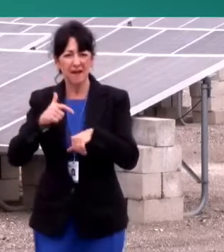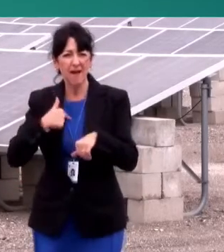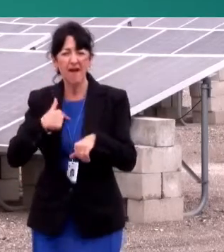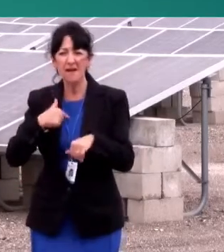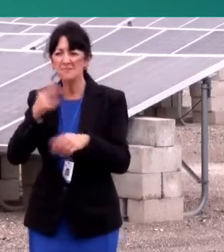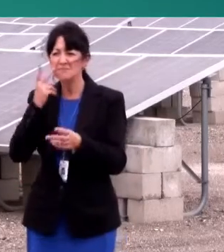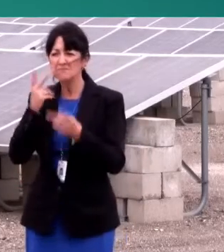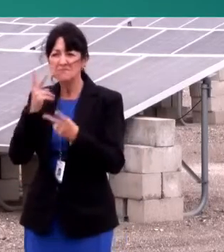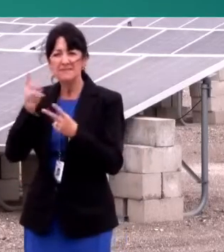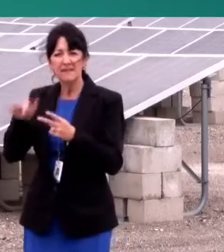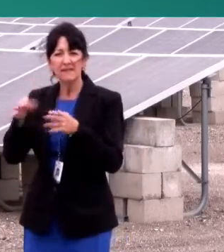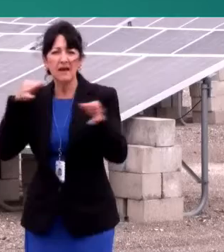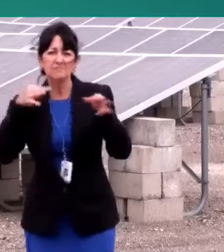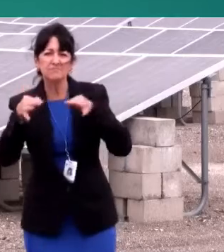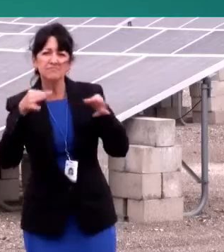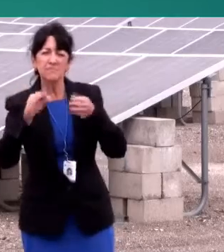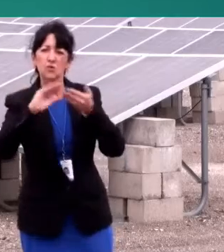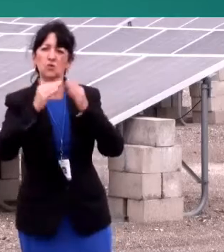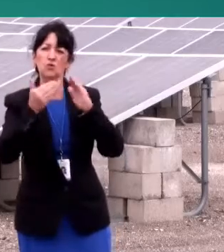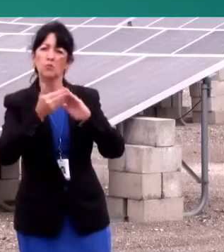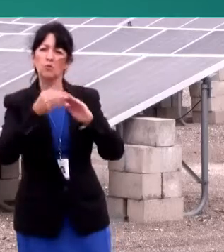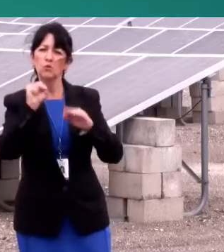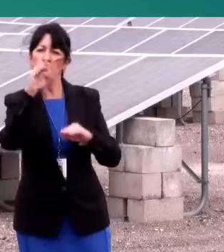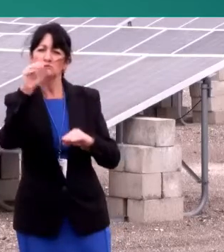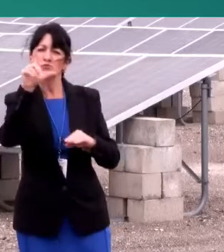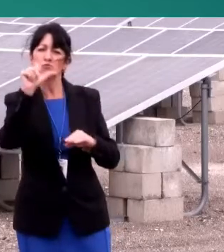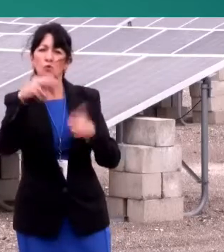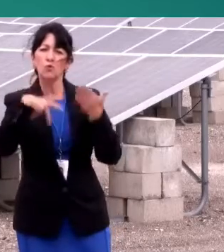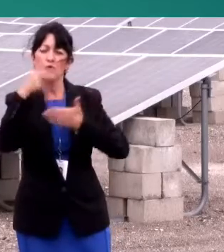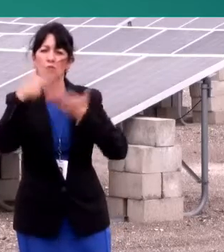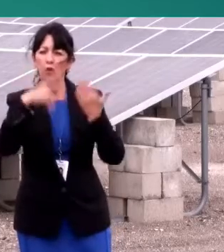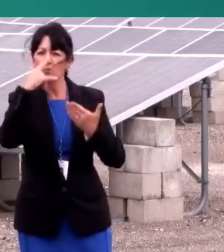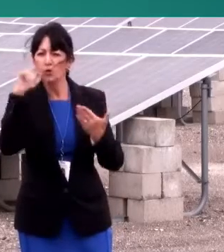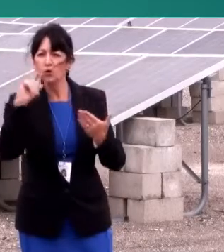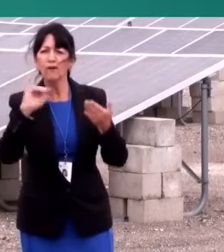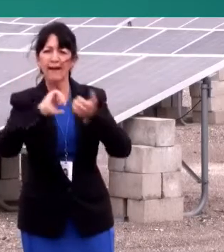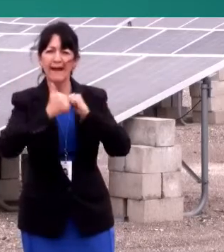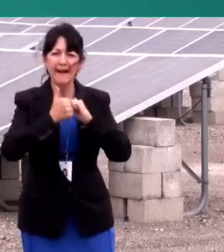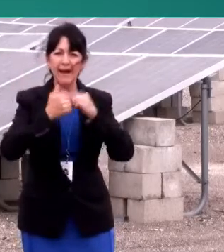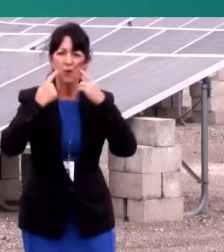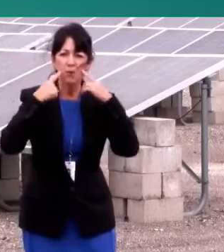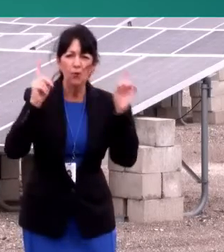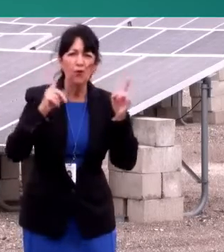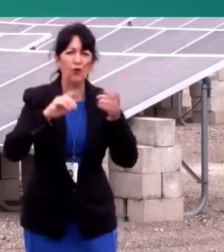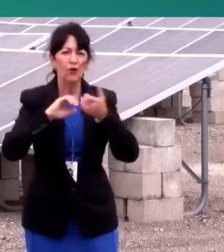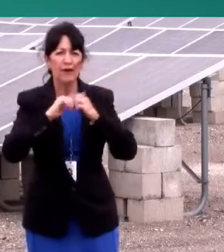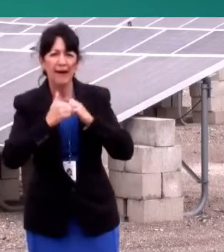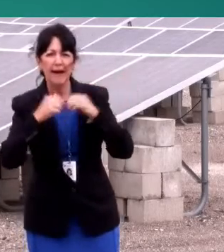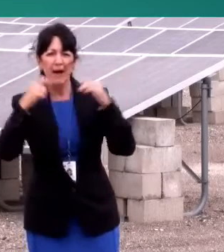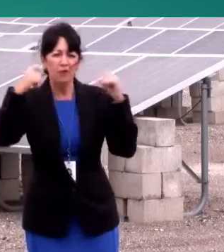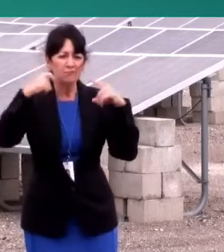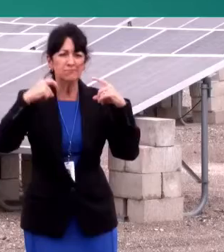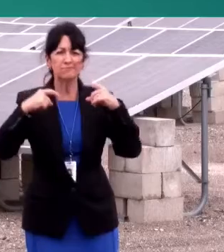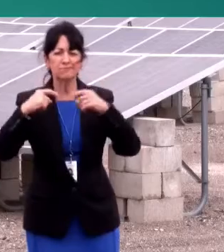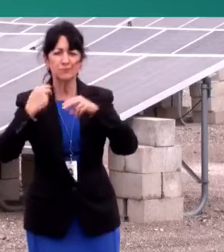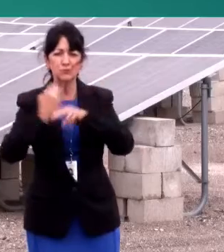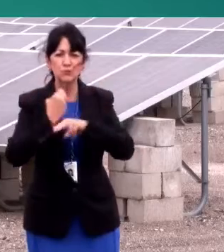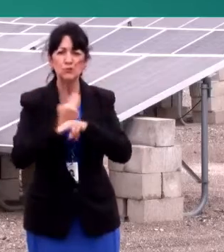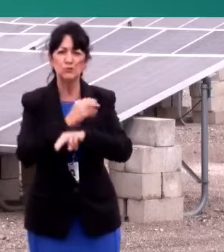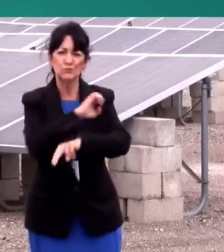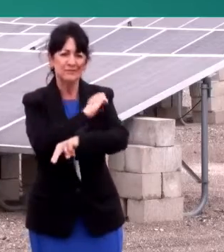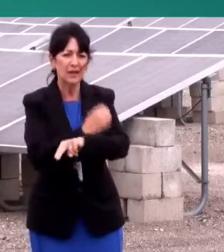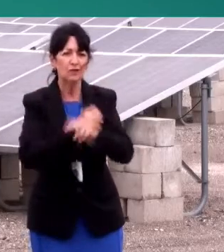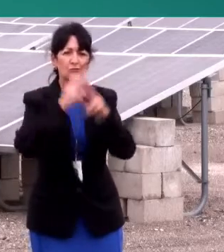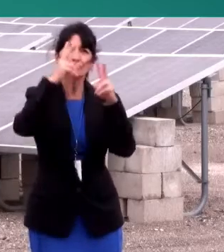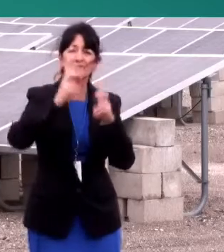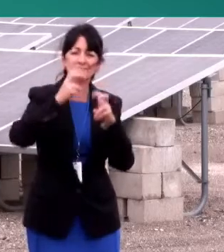solar, community solar, like the one that you just gave. And this today we're going to sign a piece. I'm going to sign